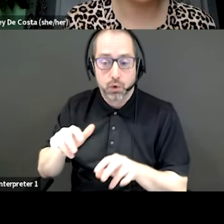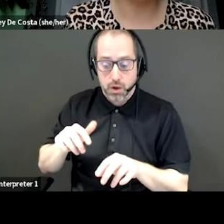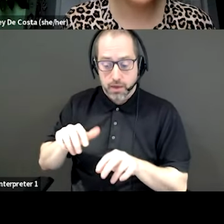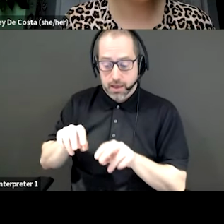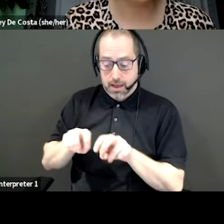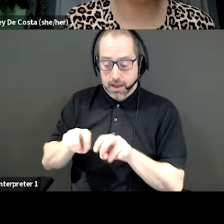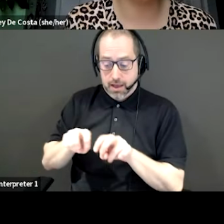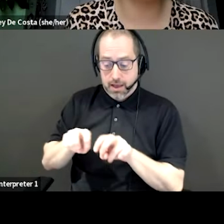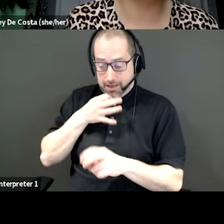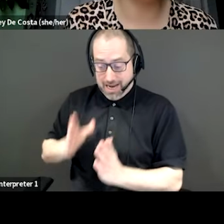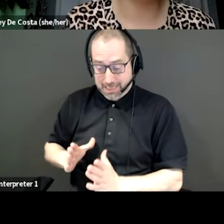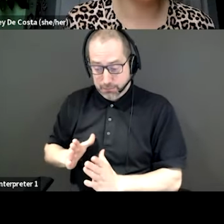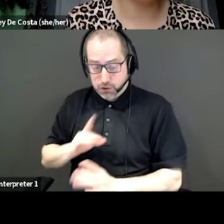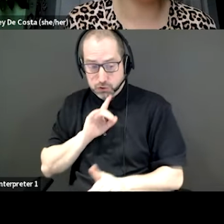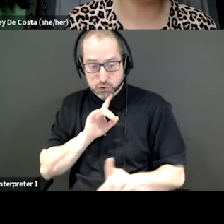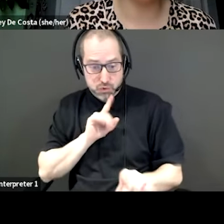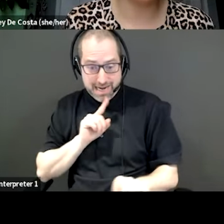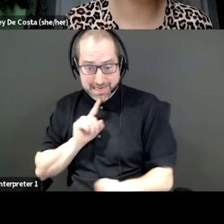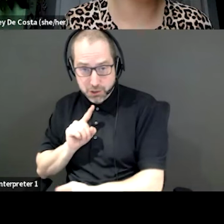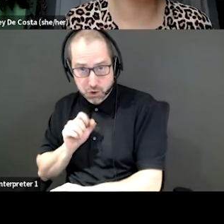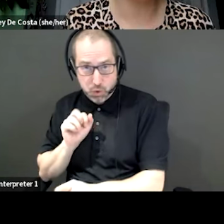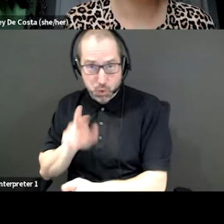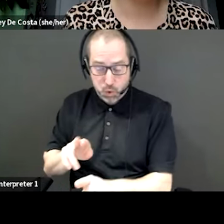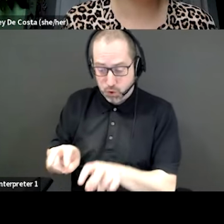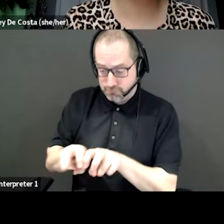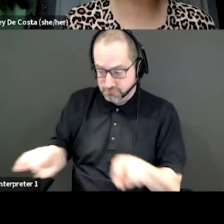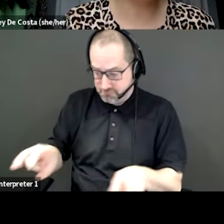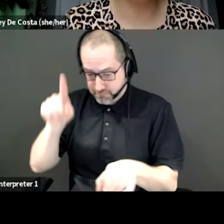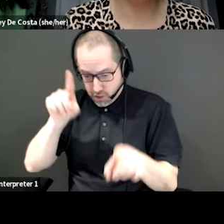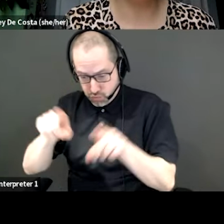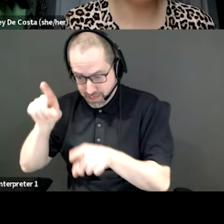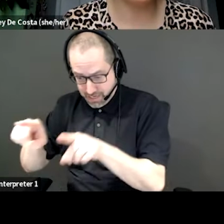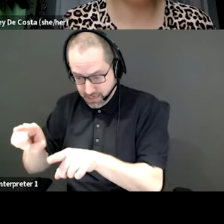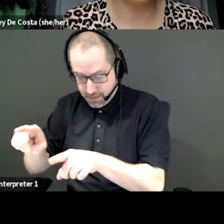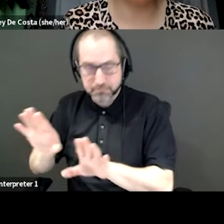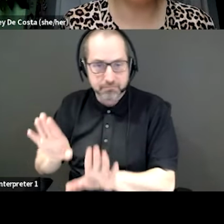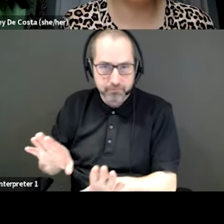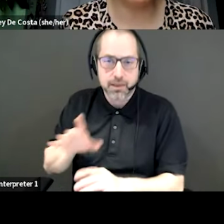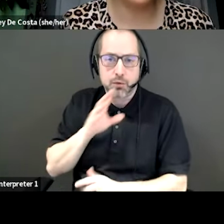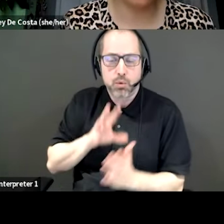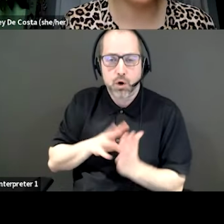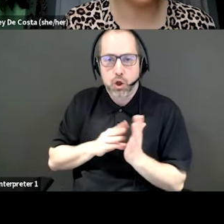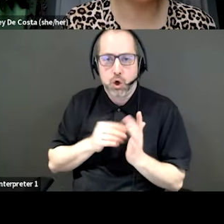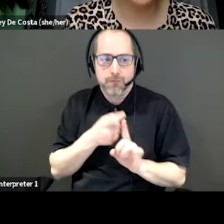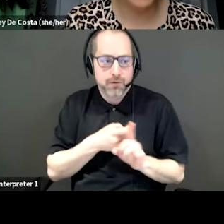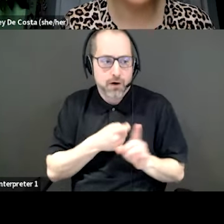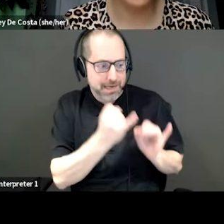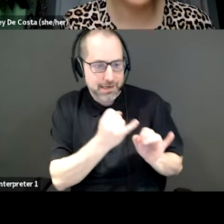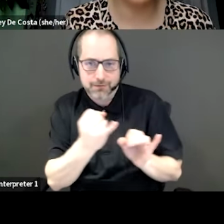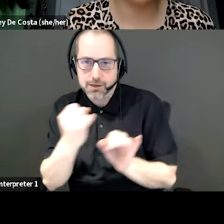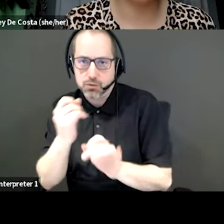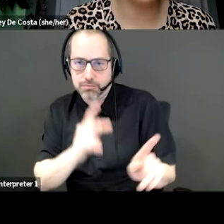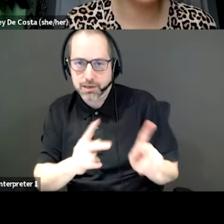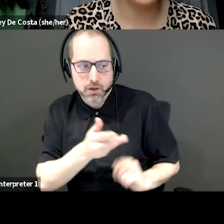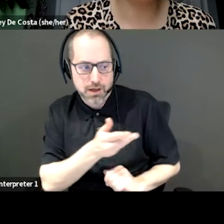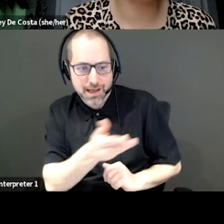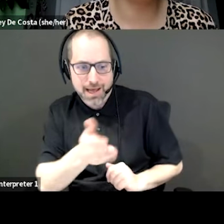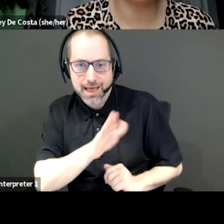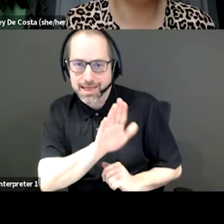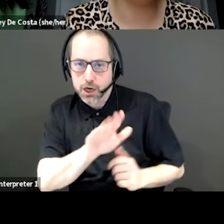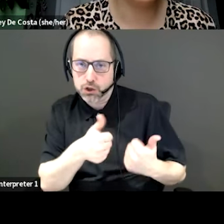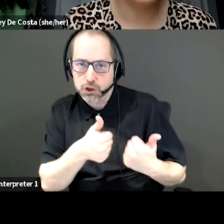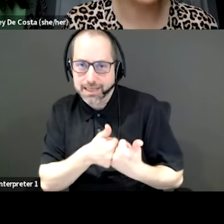answer a question or come to a consensus on an issue, we really want to learn from individuals about the ongoing challenges and hurdles they're